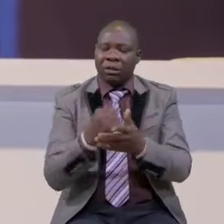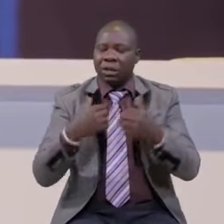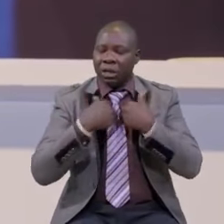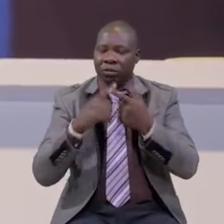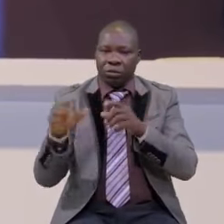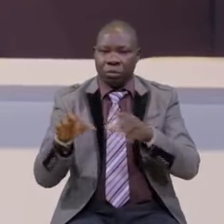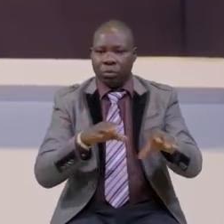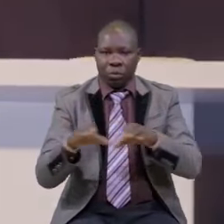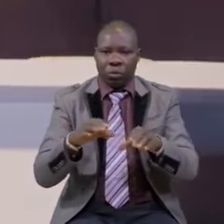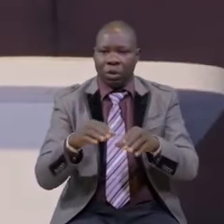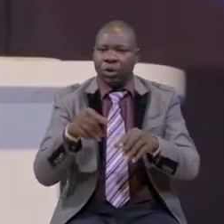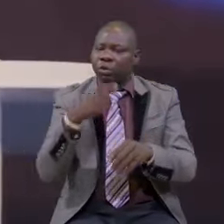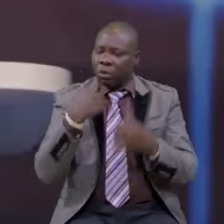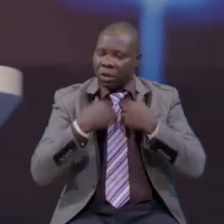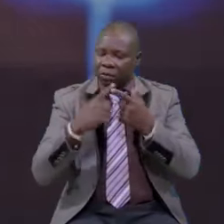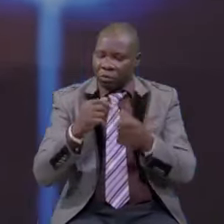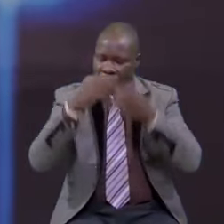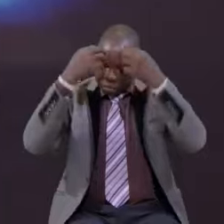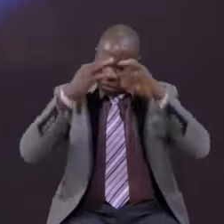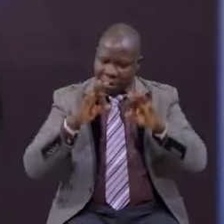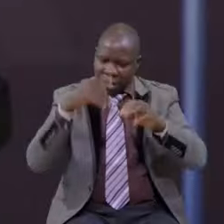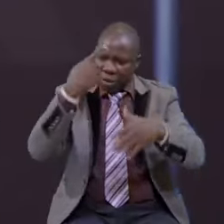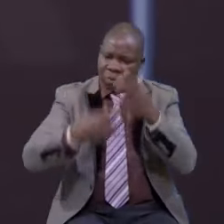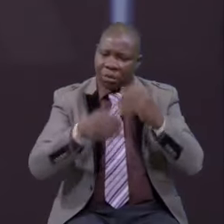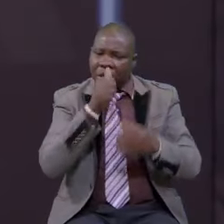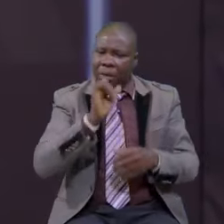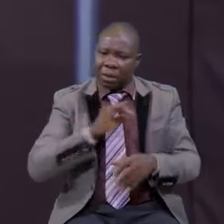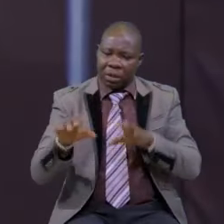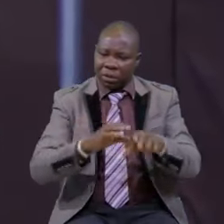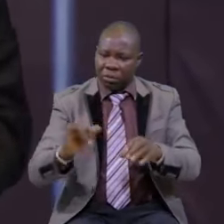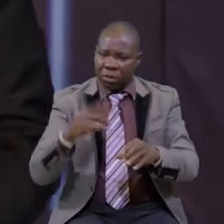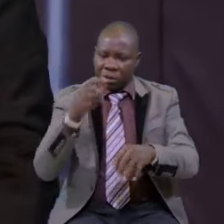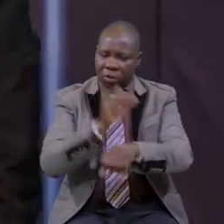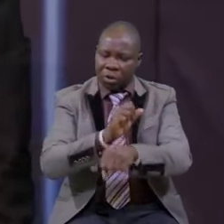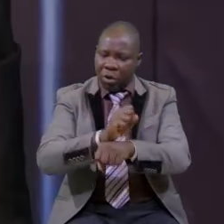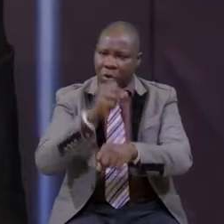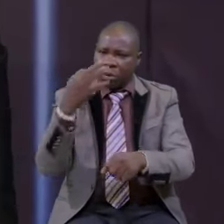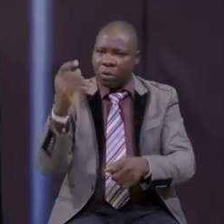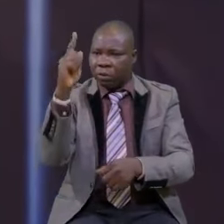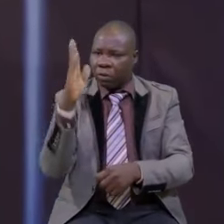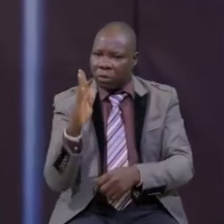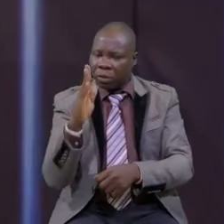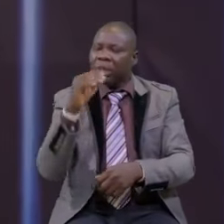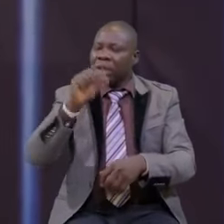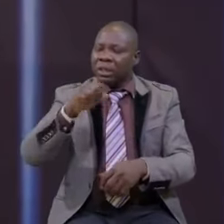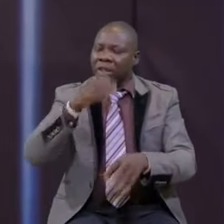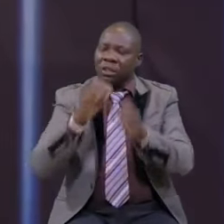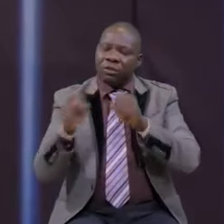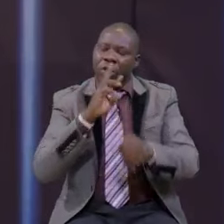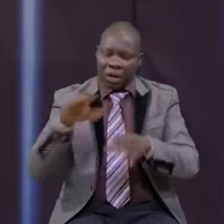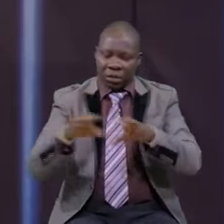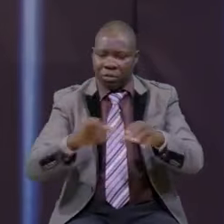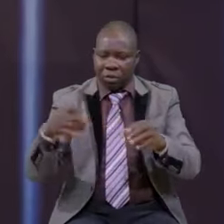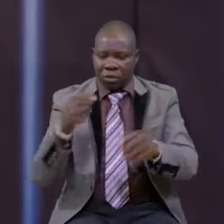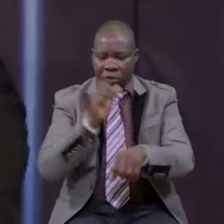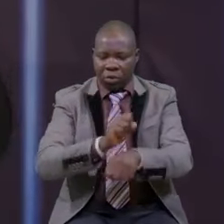doing? Am I doing the work of God? Okay, if I'm doing the work of God, he's giving us the Bible. He's giving us